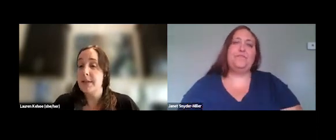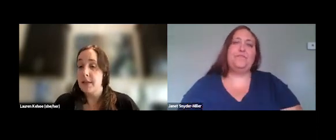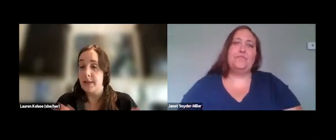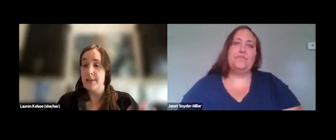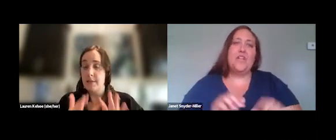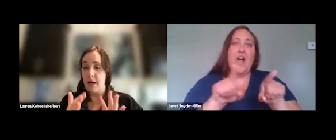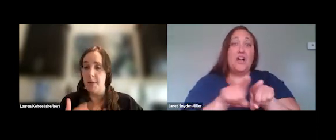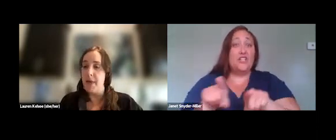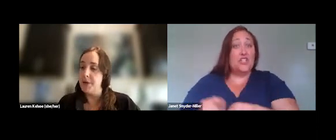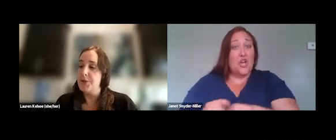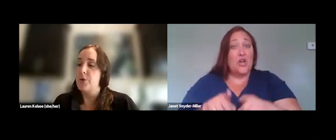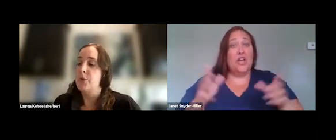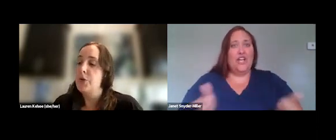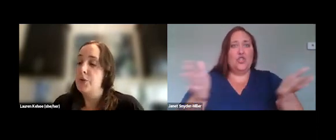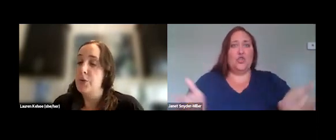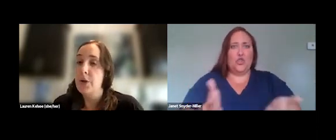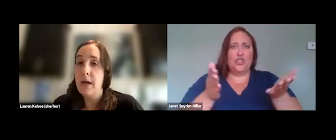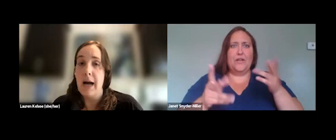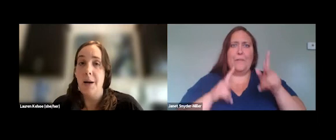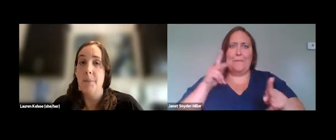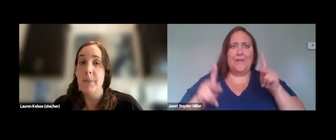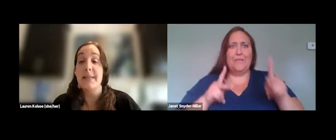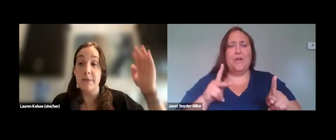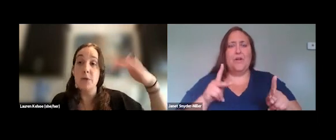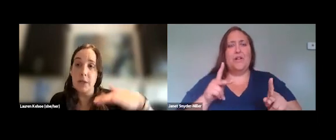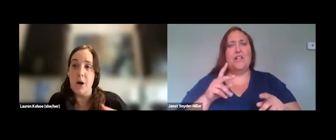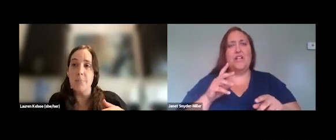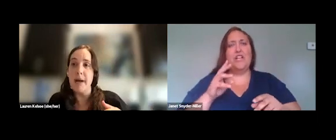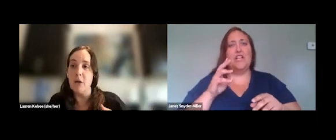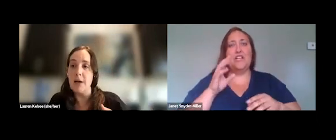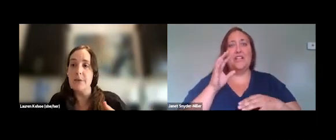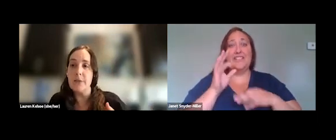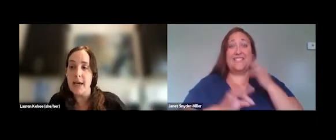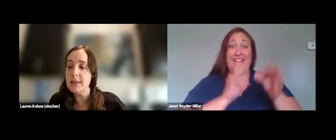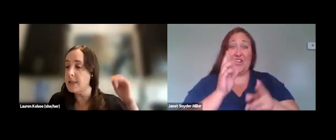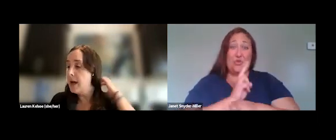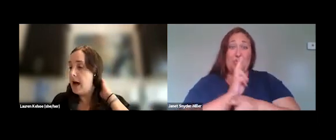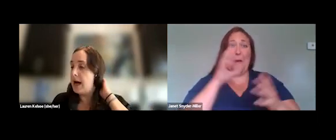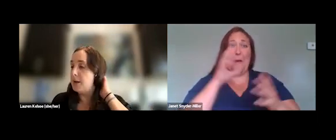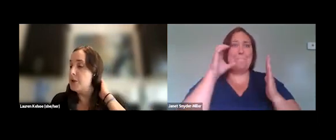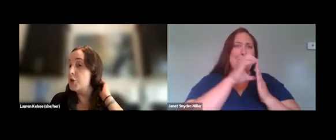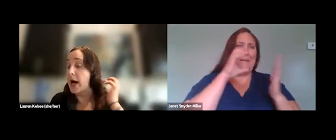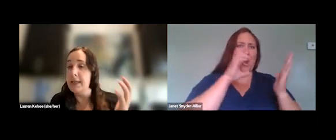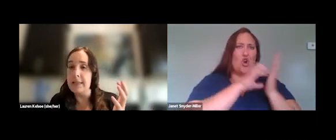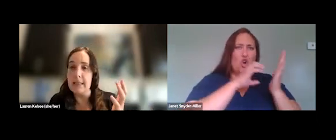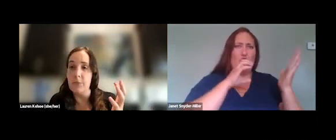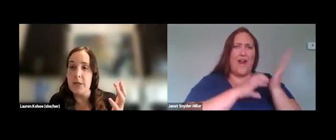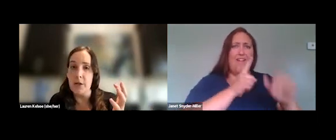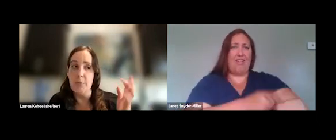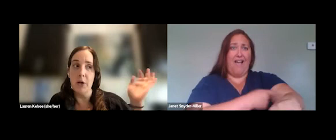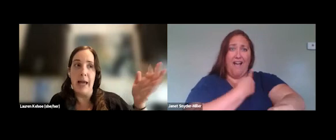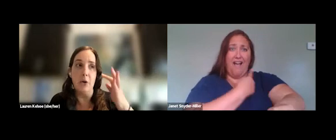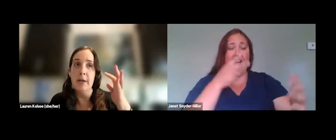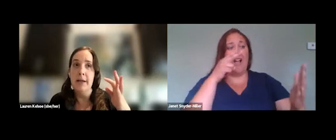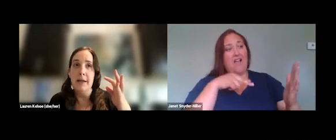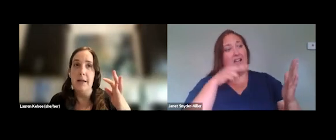folks in this milestone to, instead of using long paragraphs of text, to try and see if we